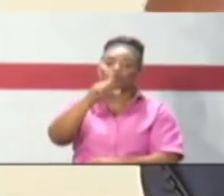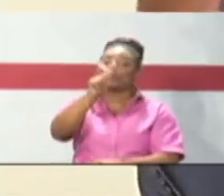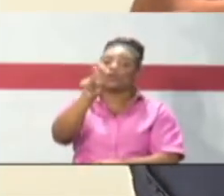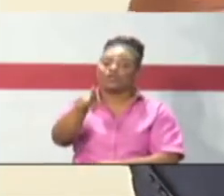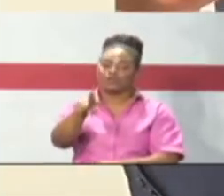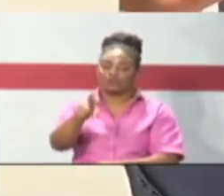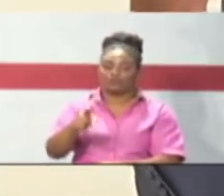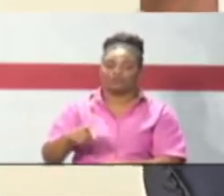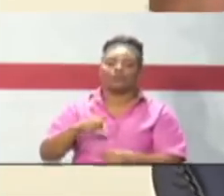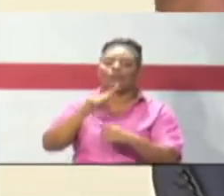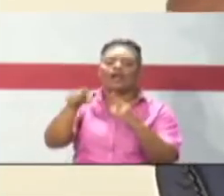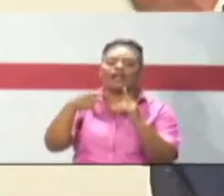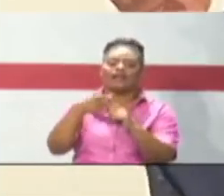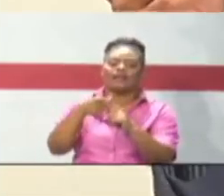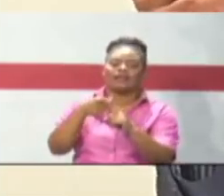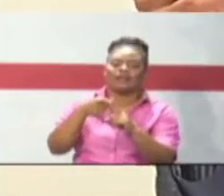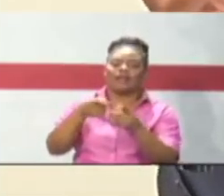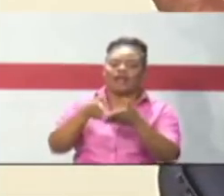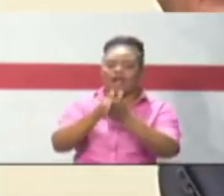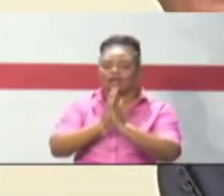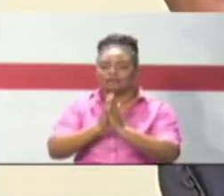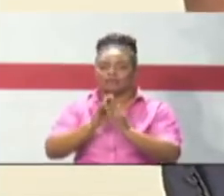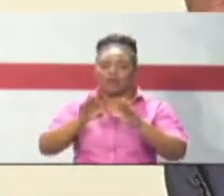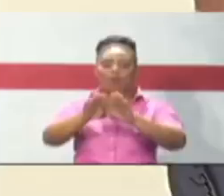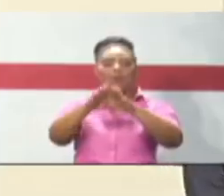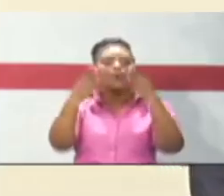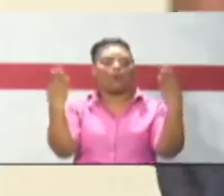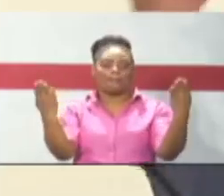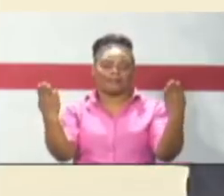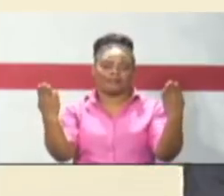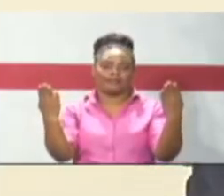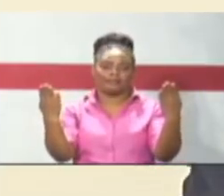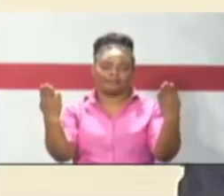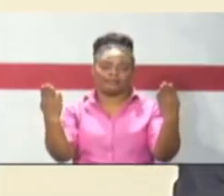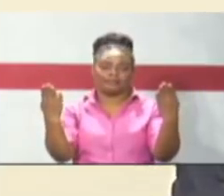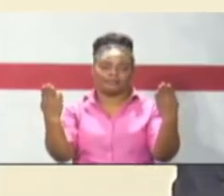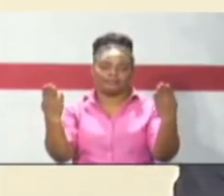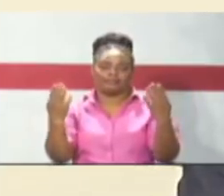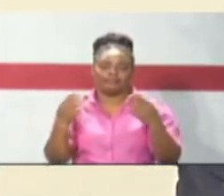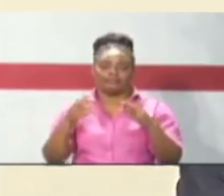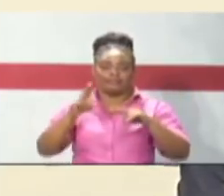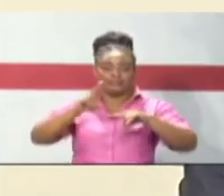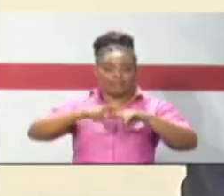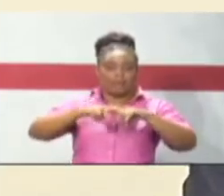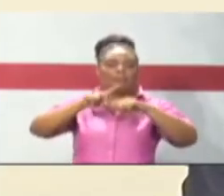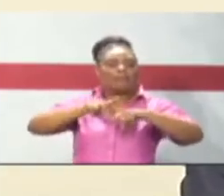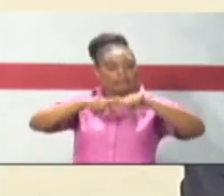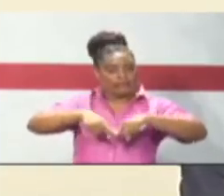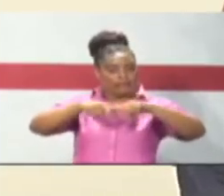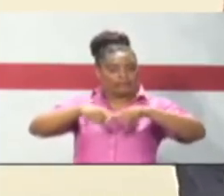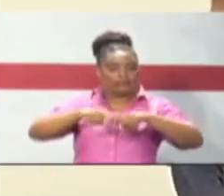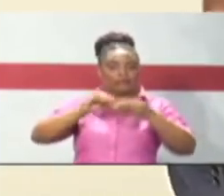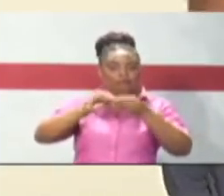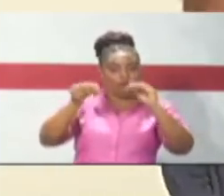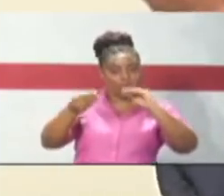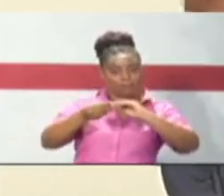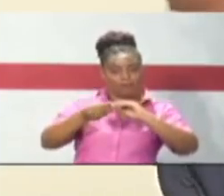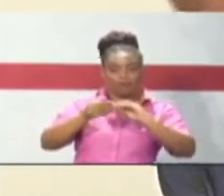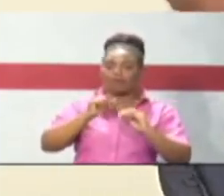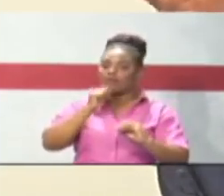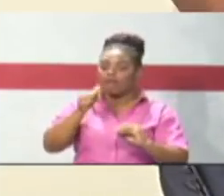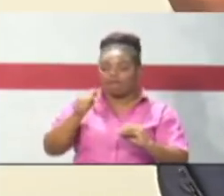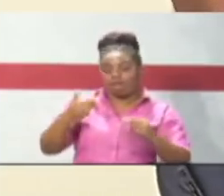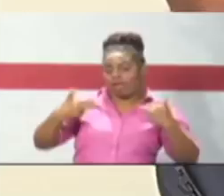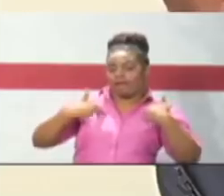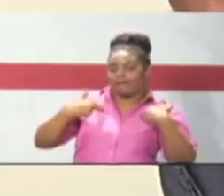ask about opening predicated on numbers, we always say there is no one number we look